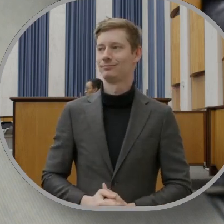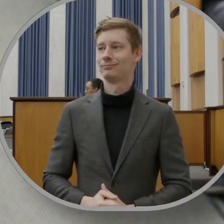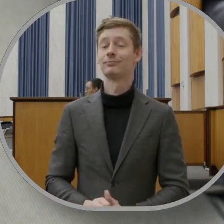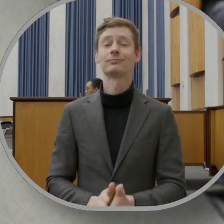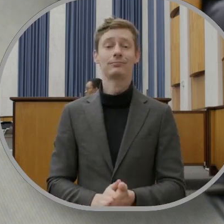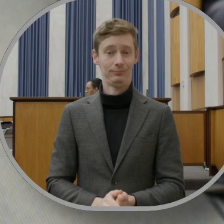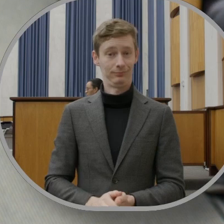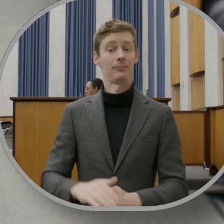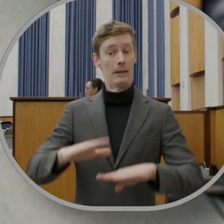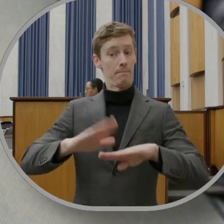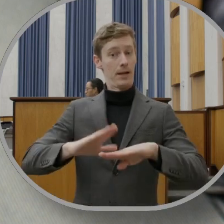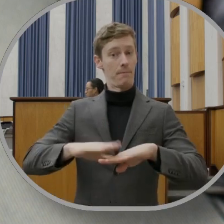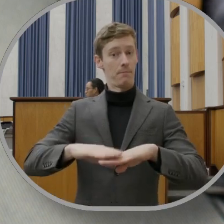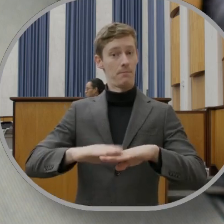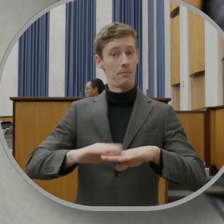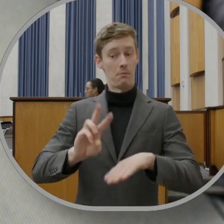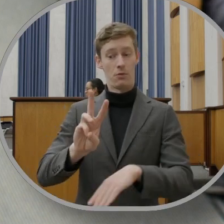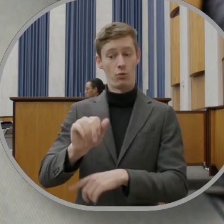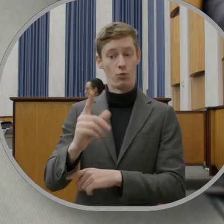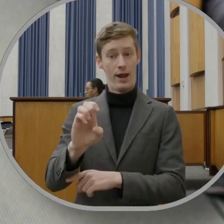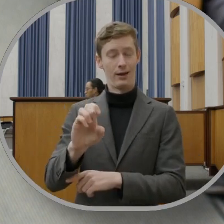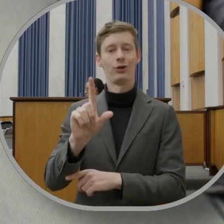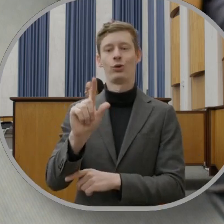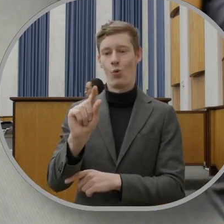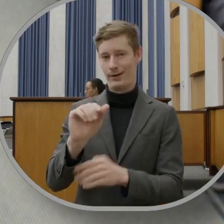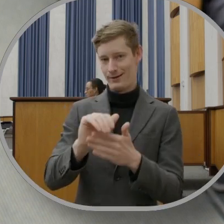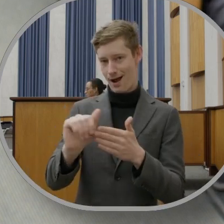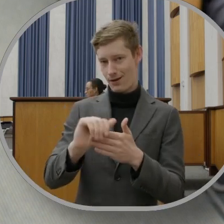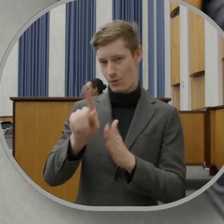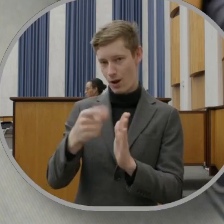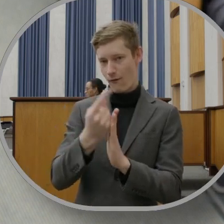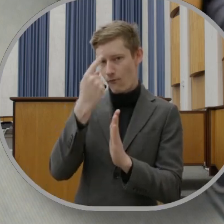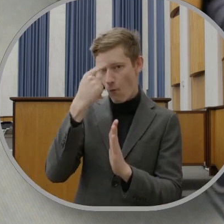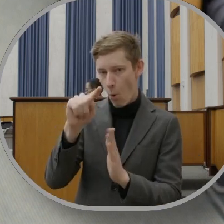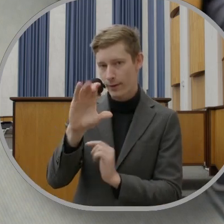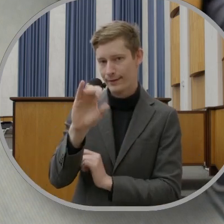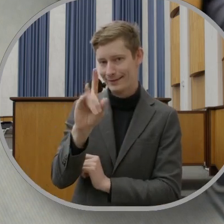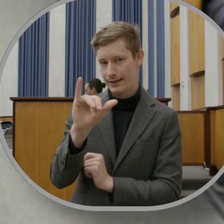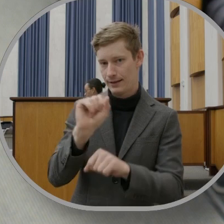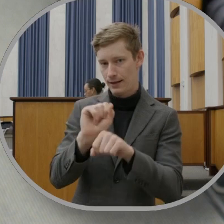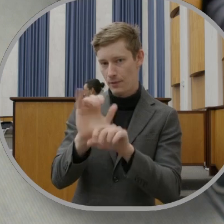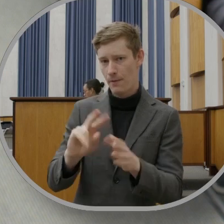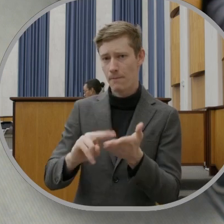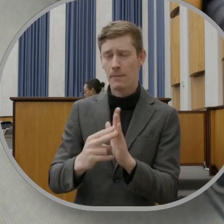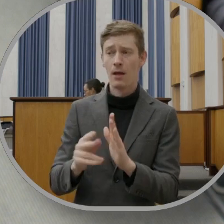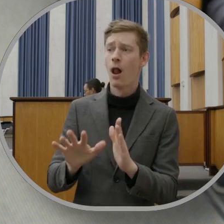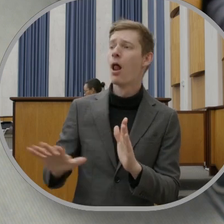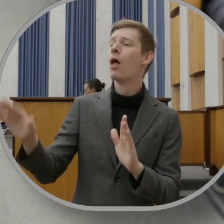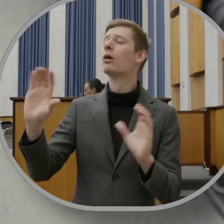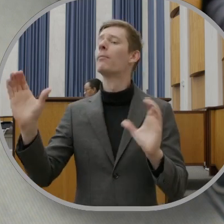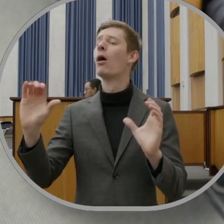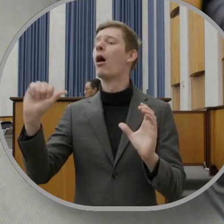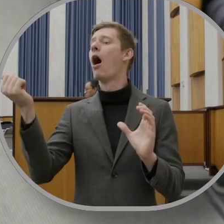With a $20 an hour minimum wage, the city of Richmond will offer one of the highest minimum wages among